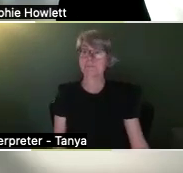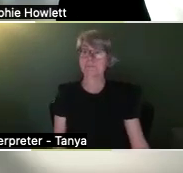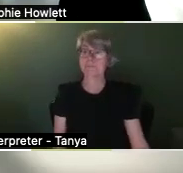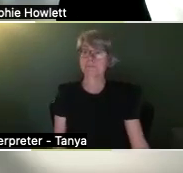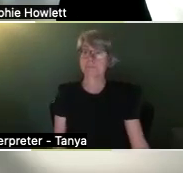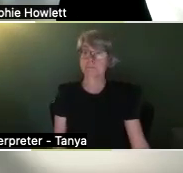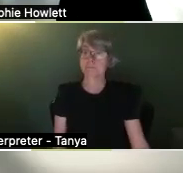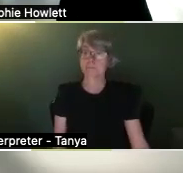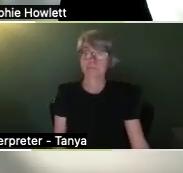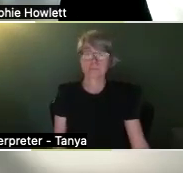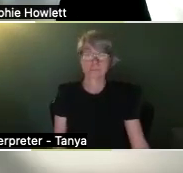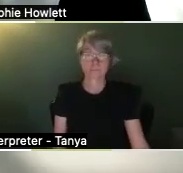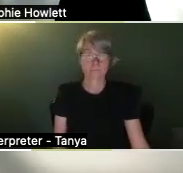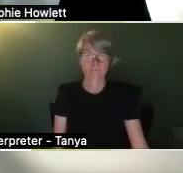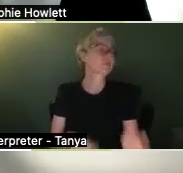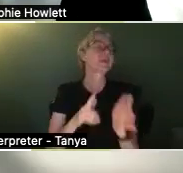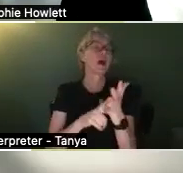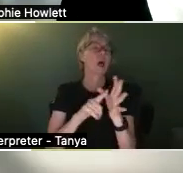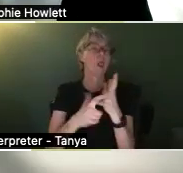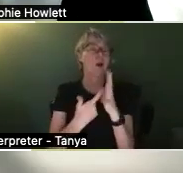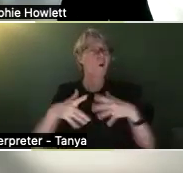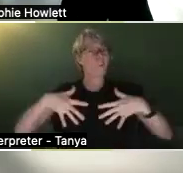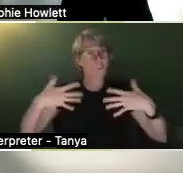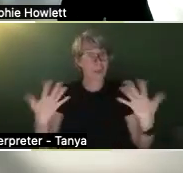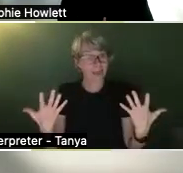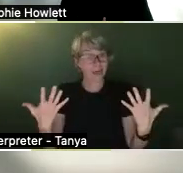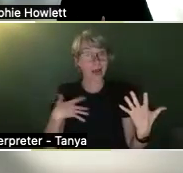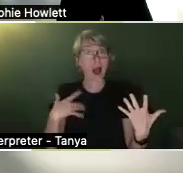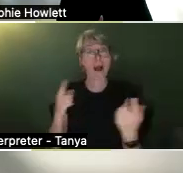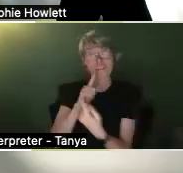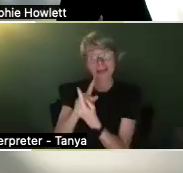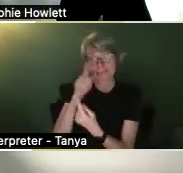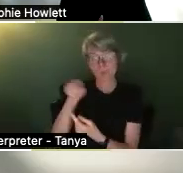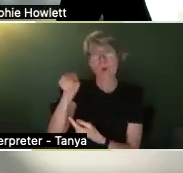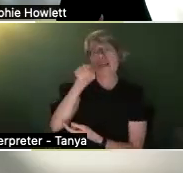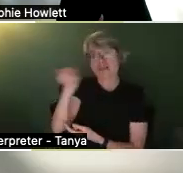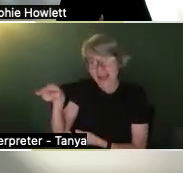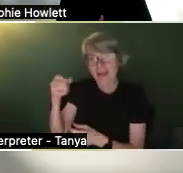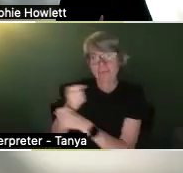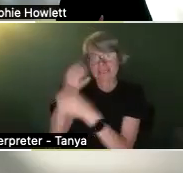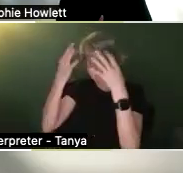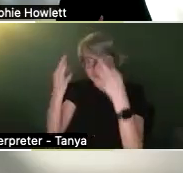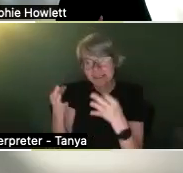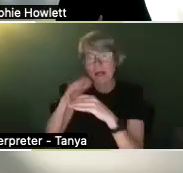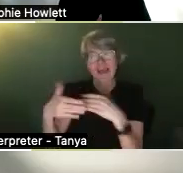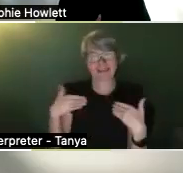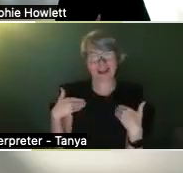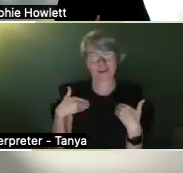Well, I get to meet people who make decisions about health, and I get to share